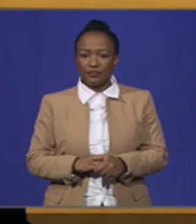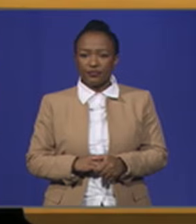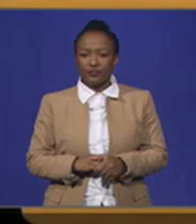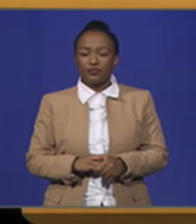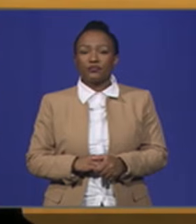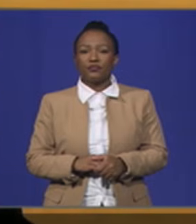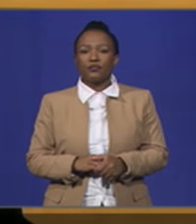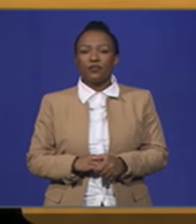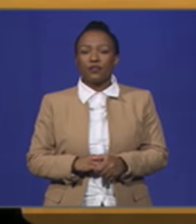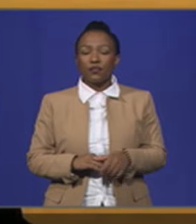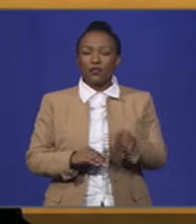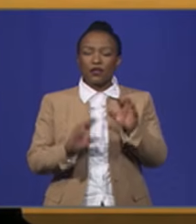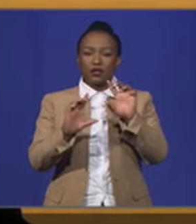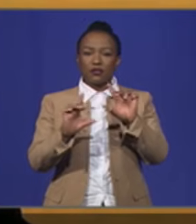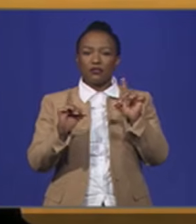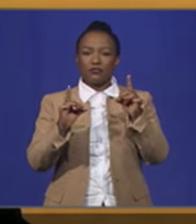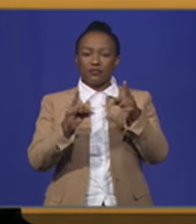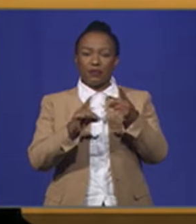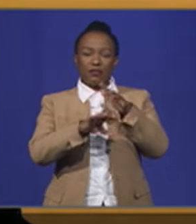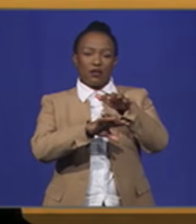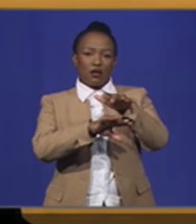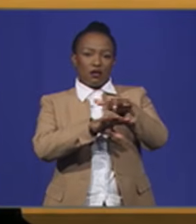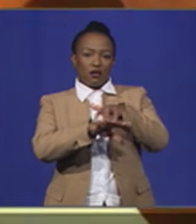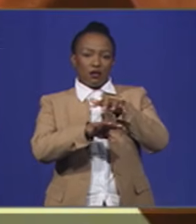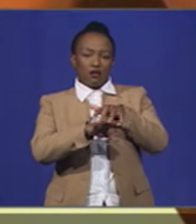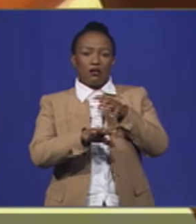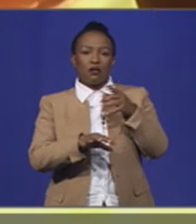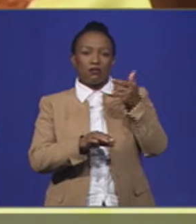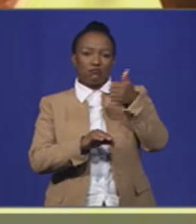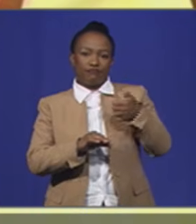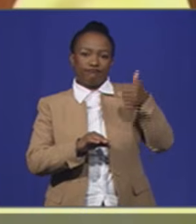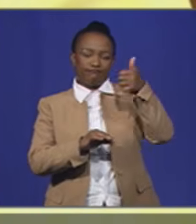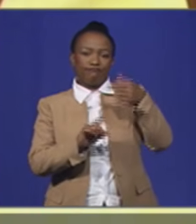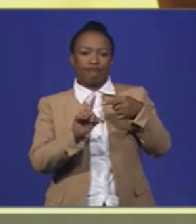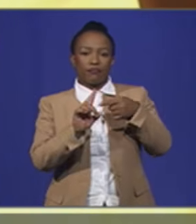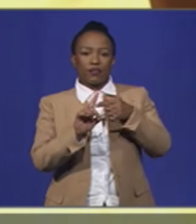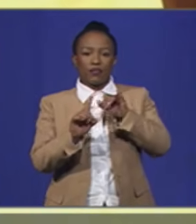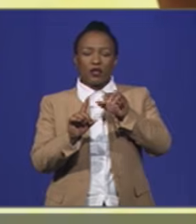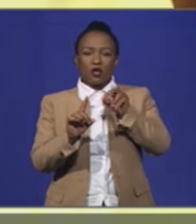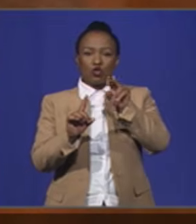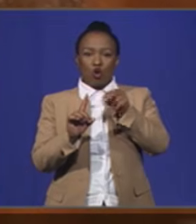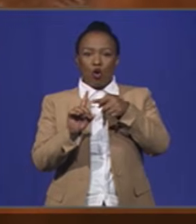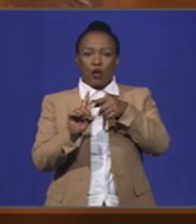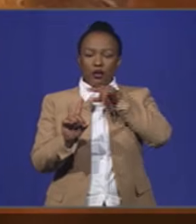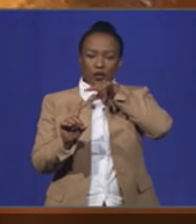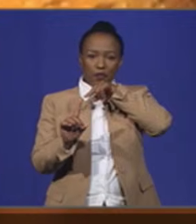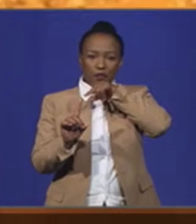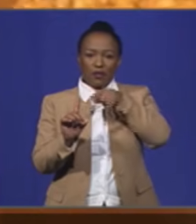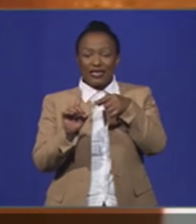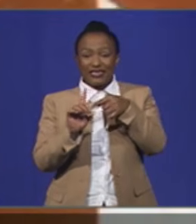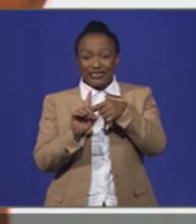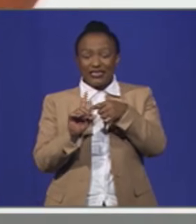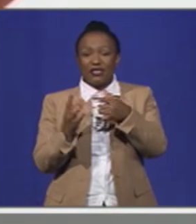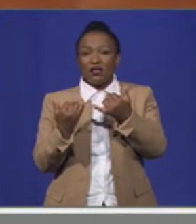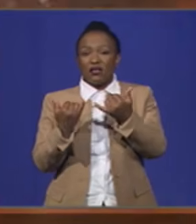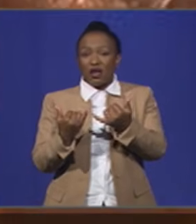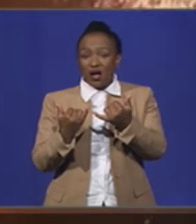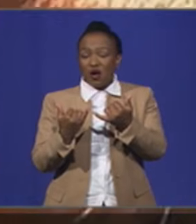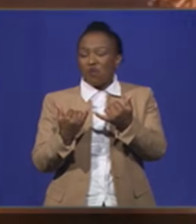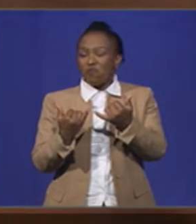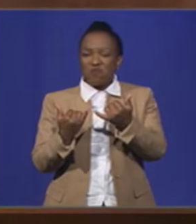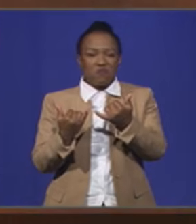Tona wa lefapha la temothuo John Steenhuisen a re ntwa kgatlhanong le bolwetse jwa molomo le tlhakwana e kgakala le go khutla. A